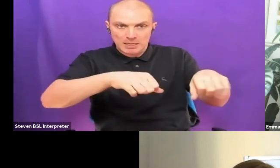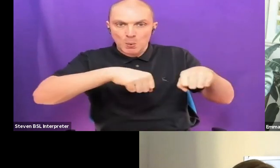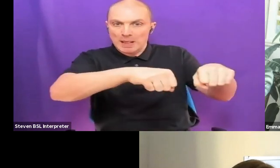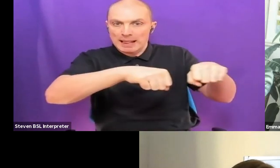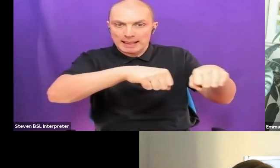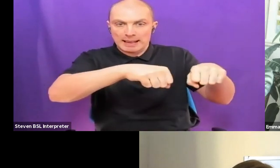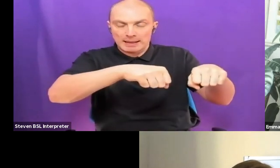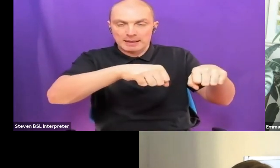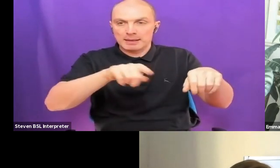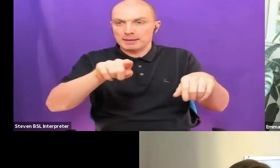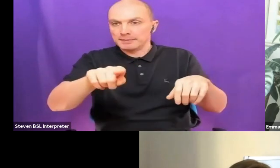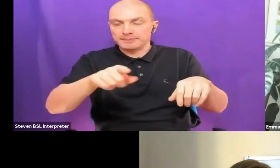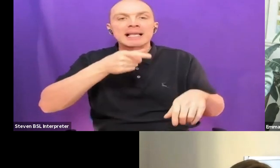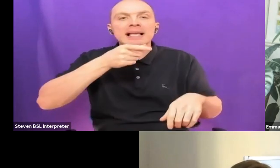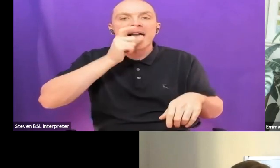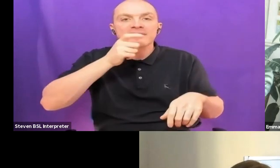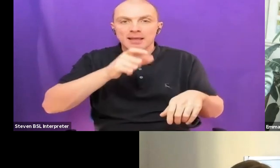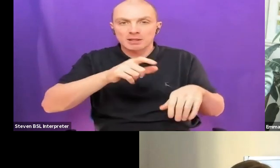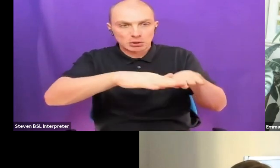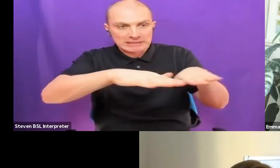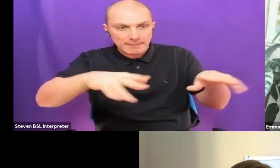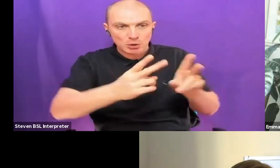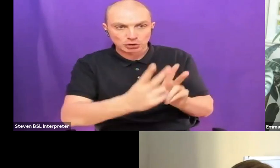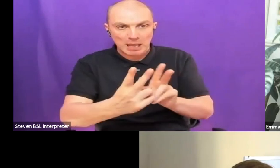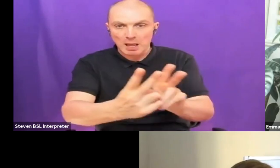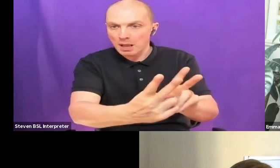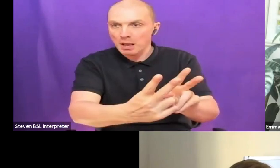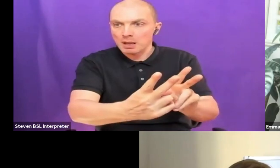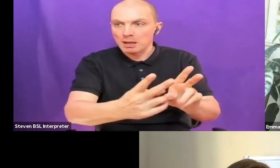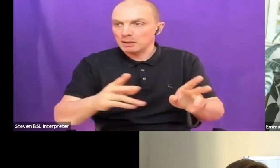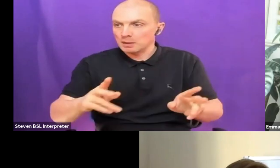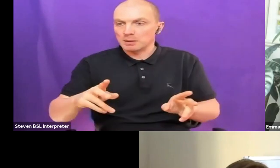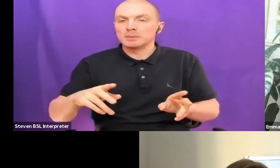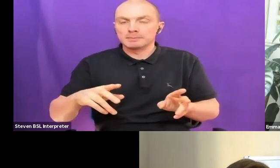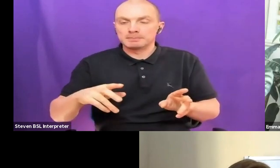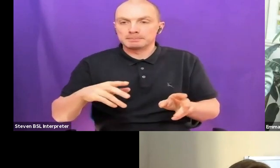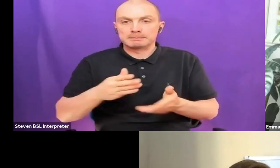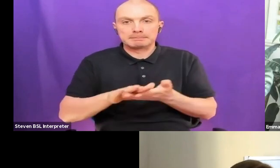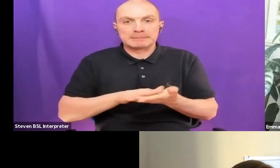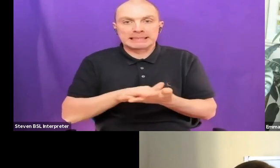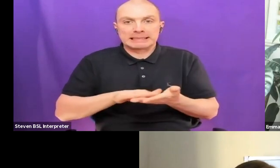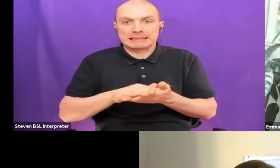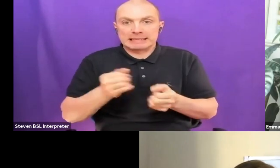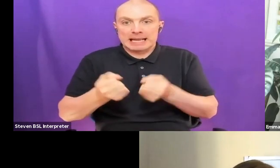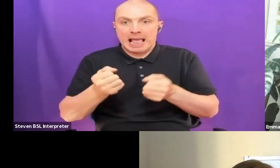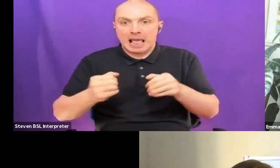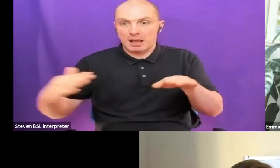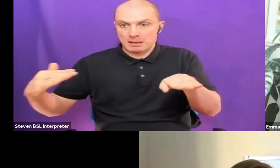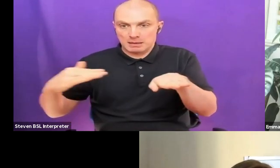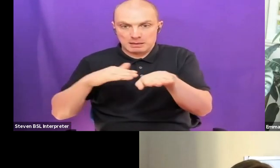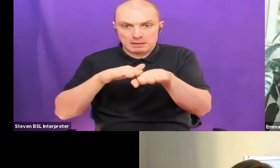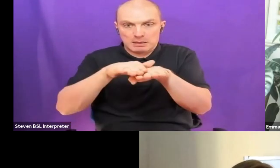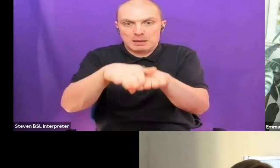would force wheelchair and scooter users visually impaired and people with pushchairs onto the road and into the path of oncoming